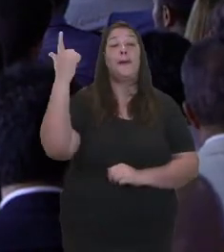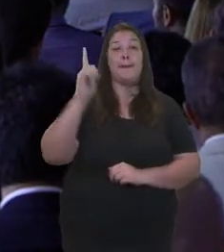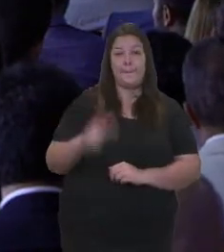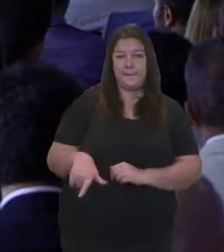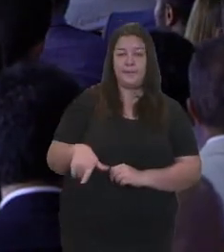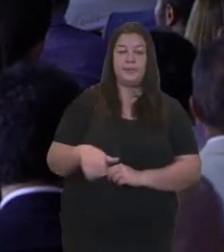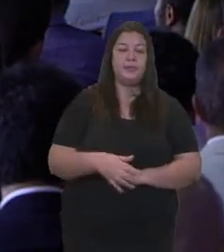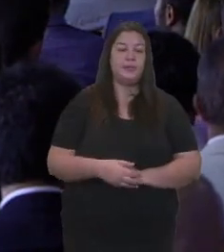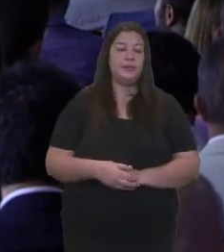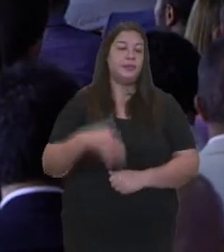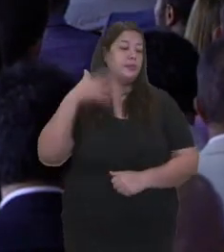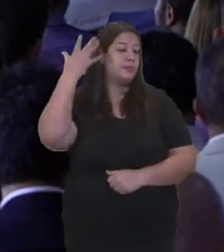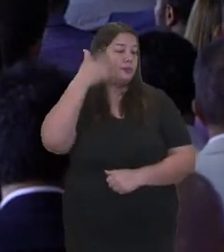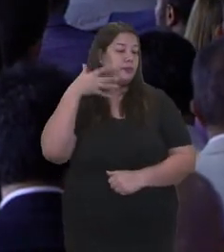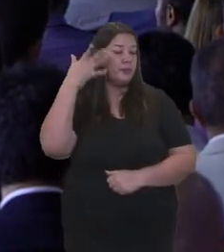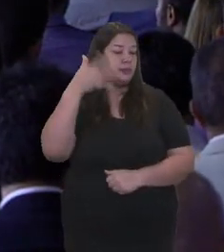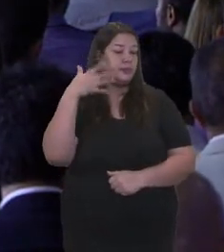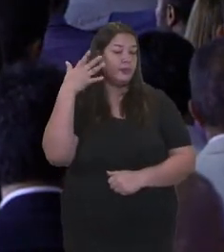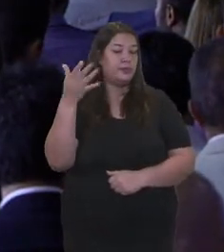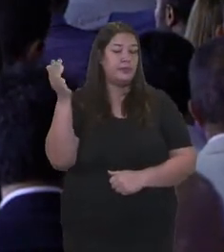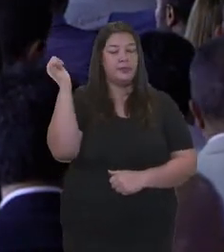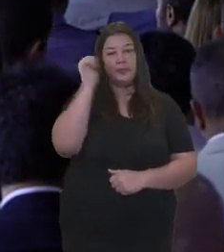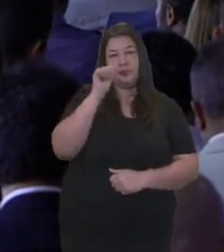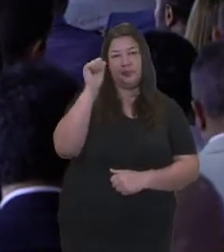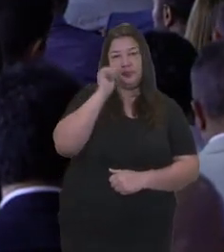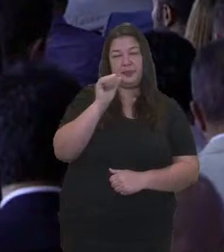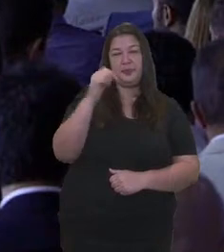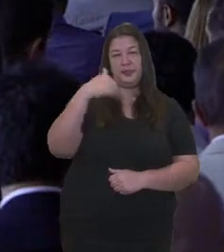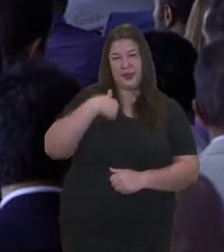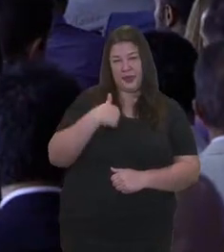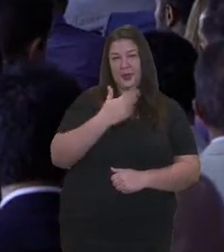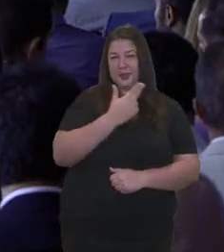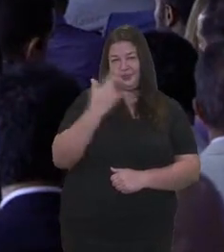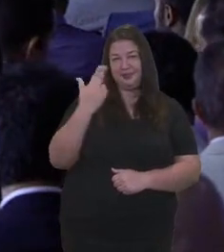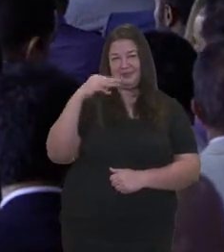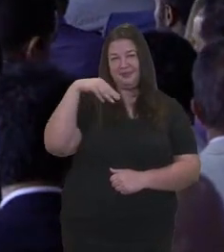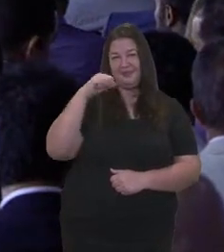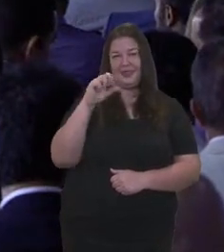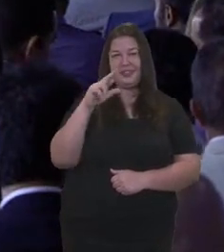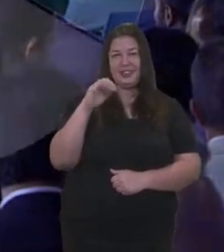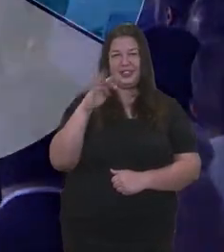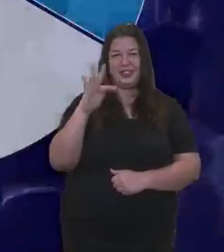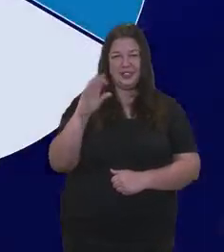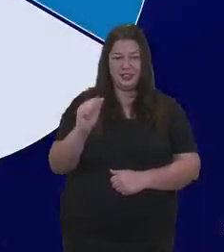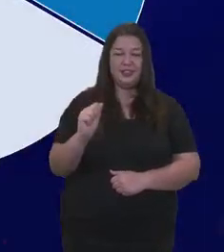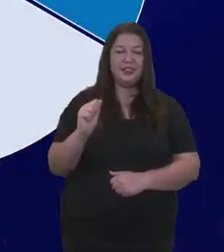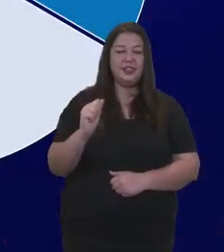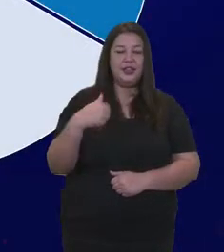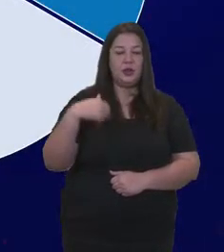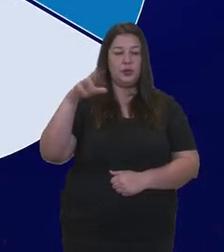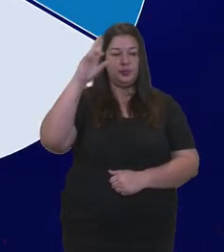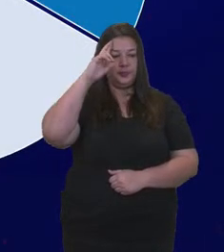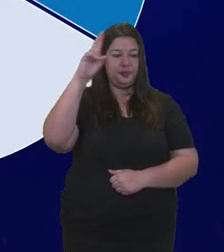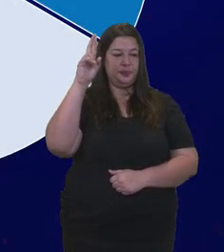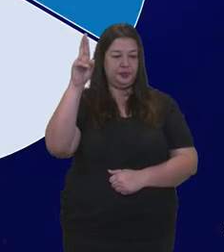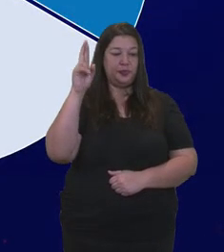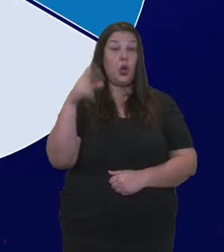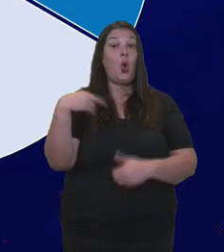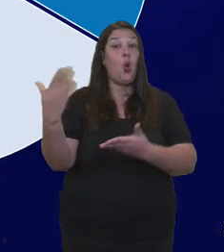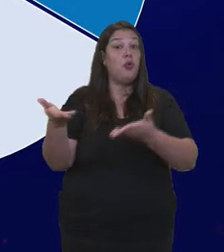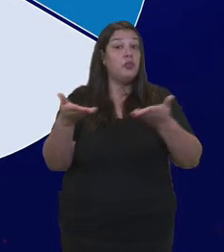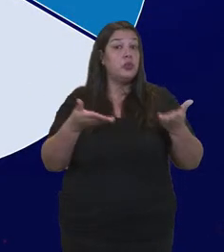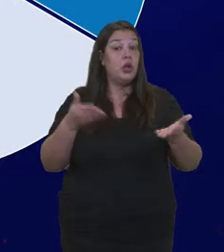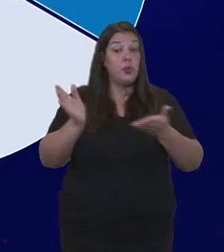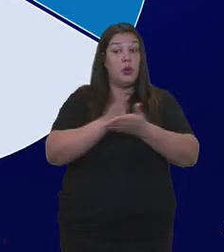In October, will be open by a panel that I will lead. We invited some people from